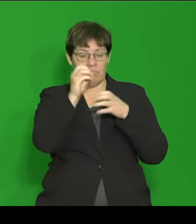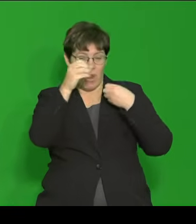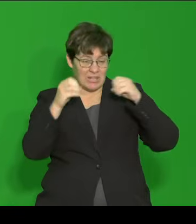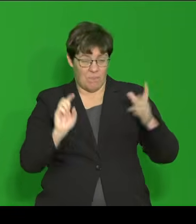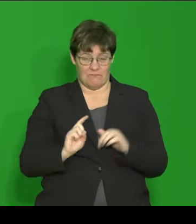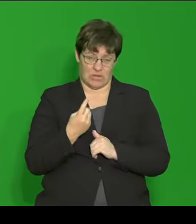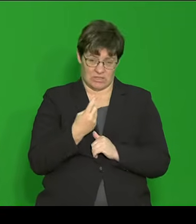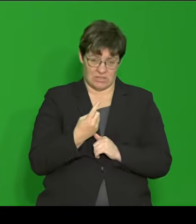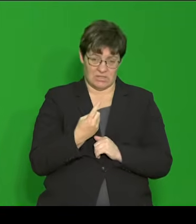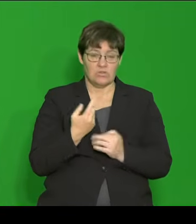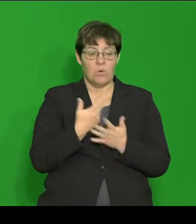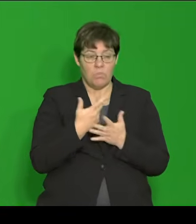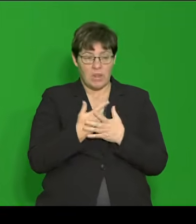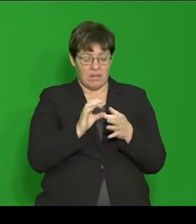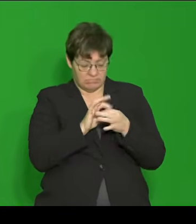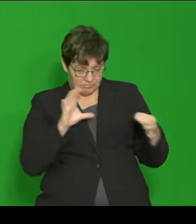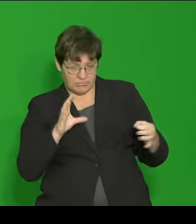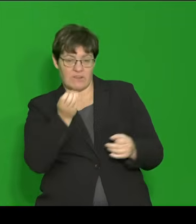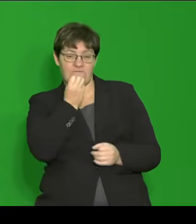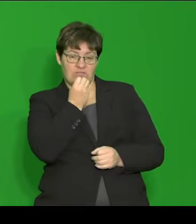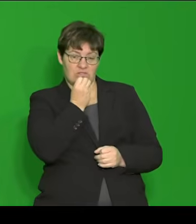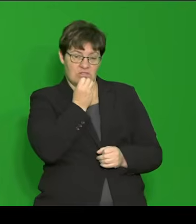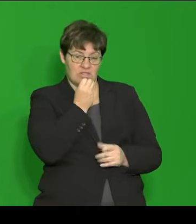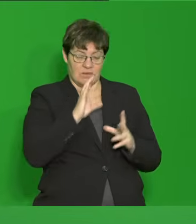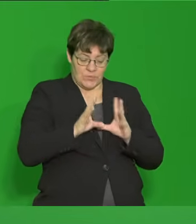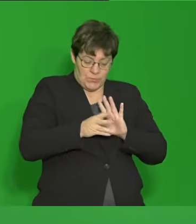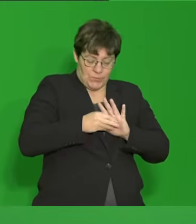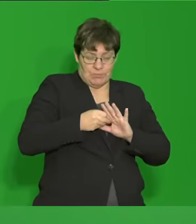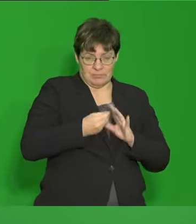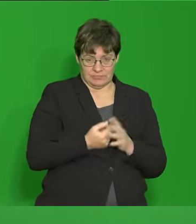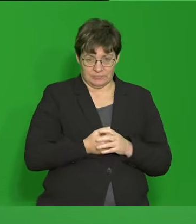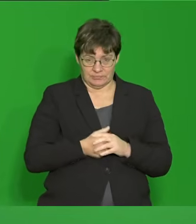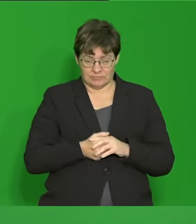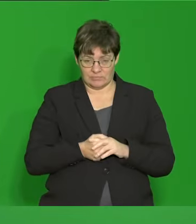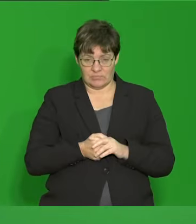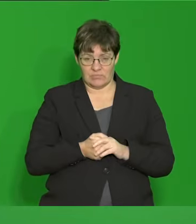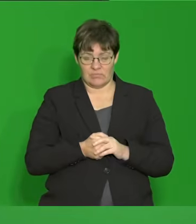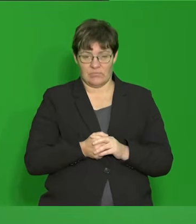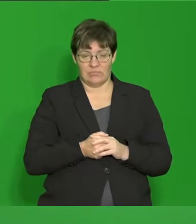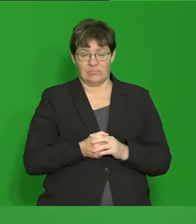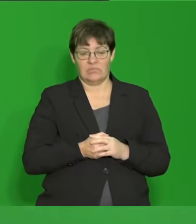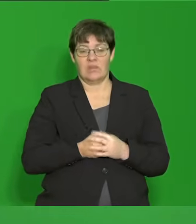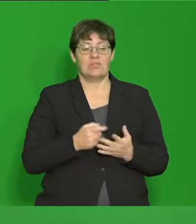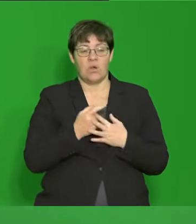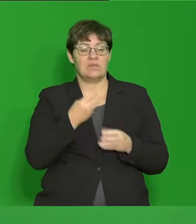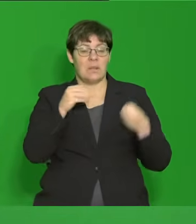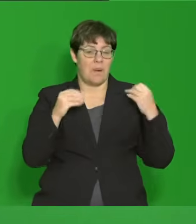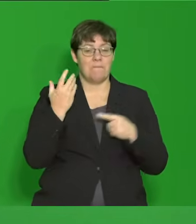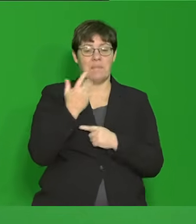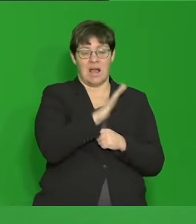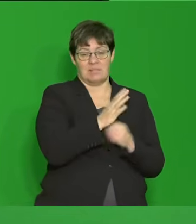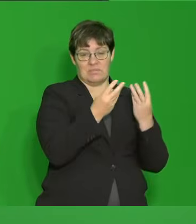down in order for us to release the nutrients. Now guys, we don't have the enzyme cellulase to break down some of the